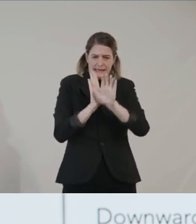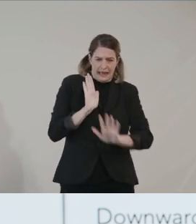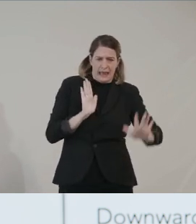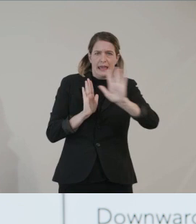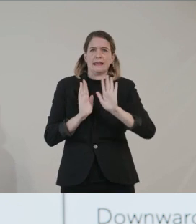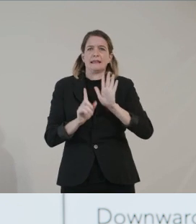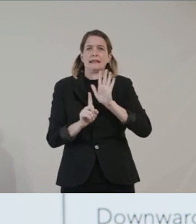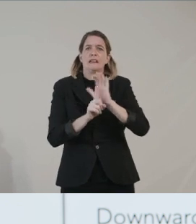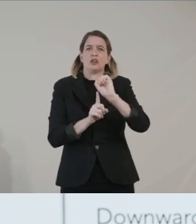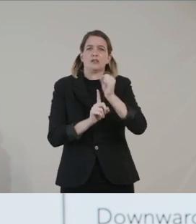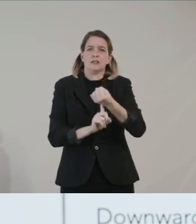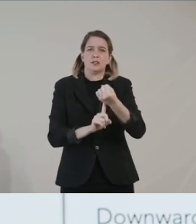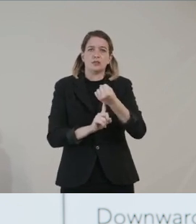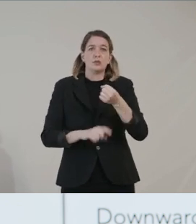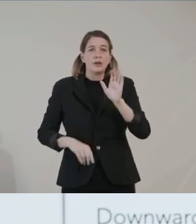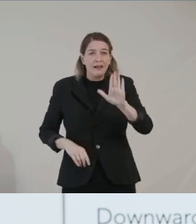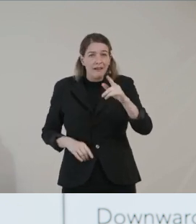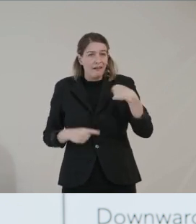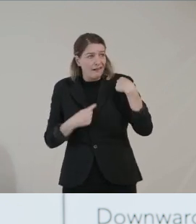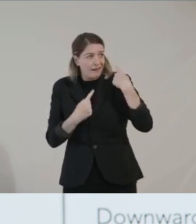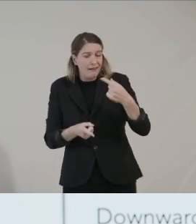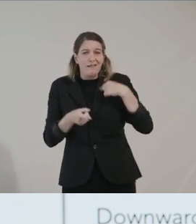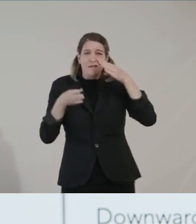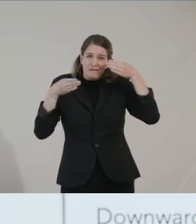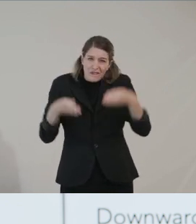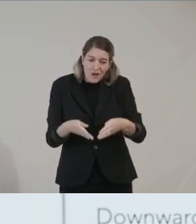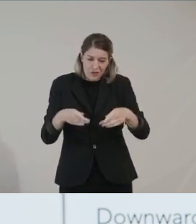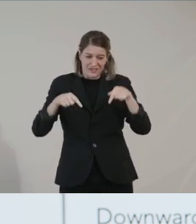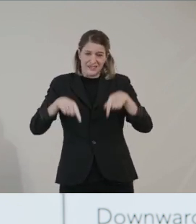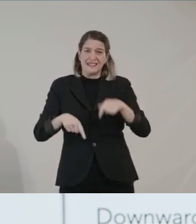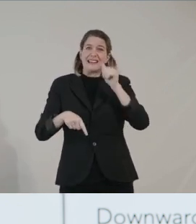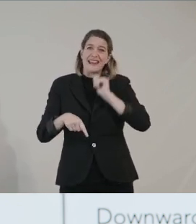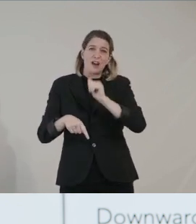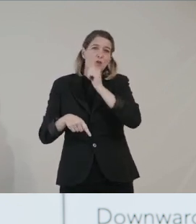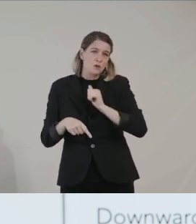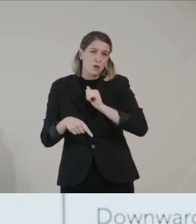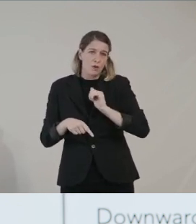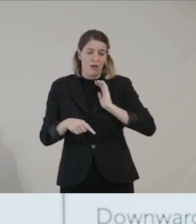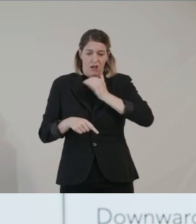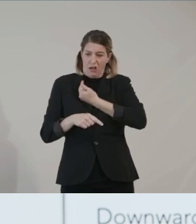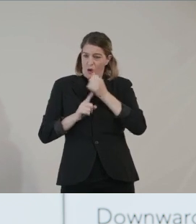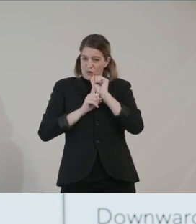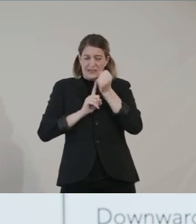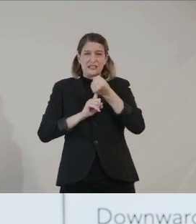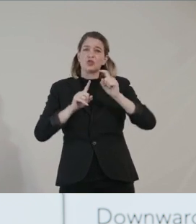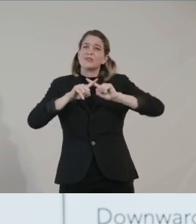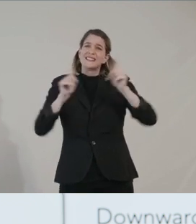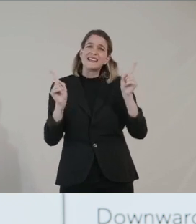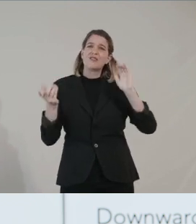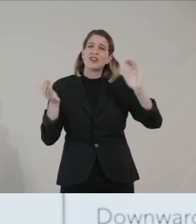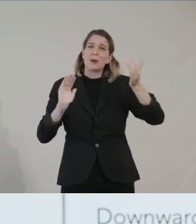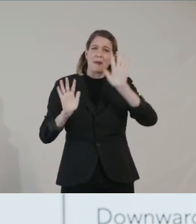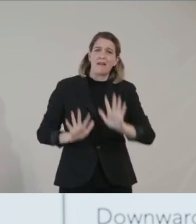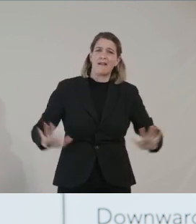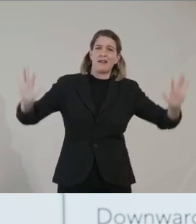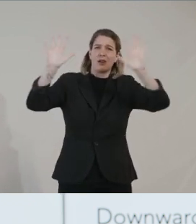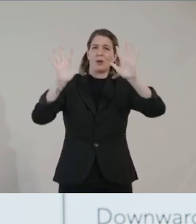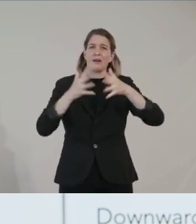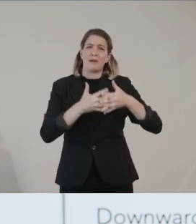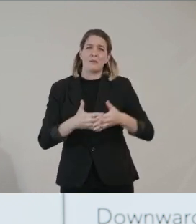state of Arizona. Our circumstances are different than other states, and we're going to use this combination of